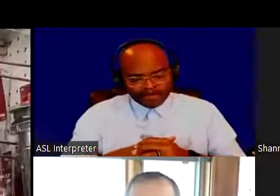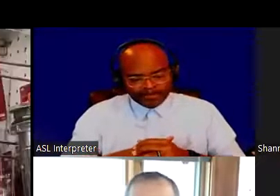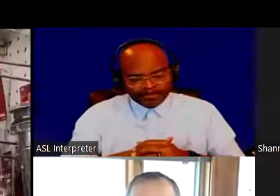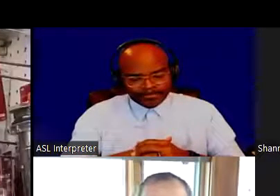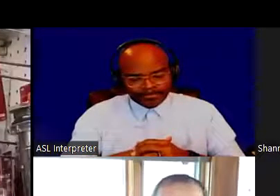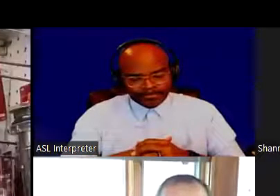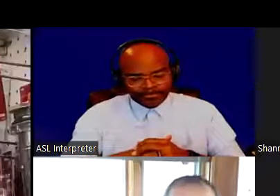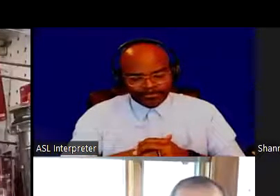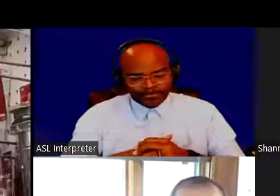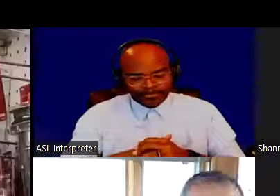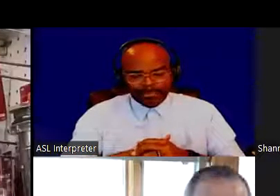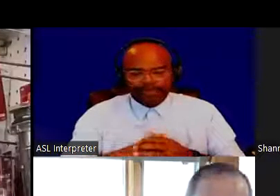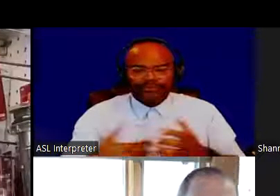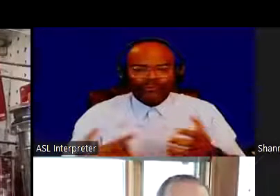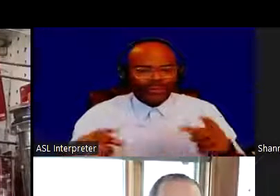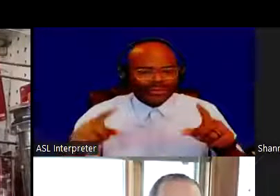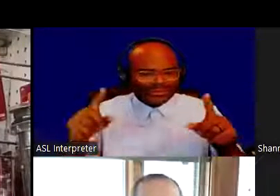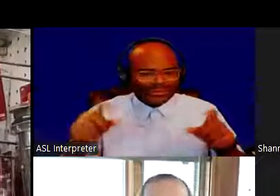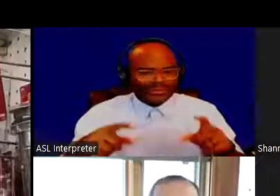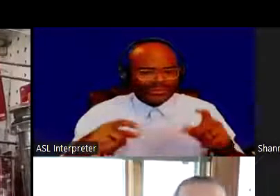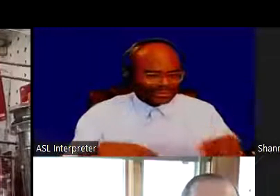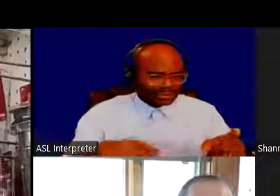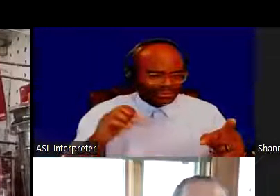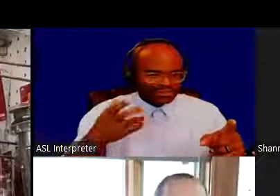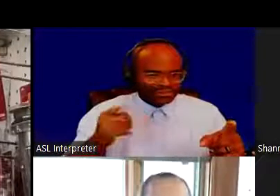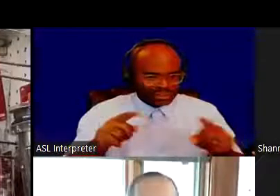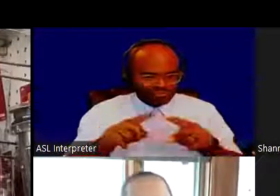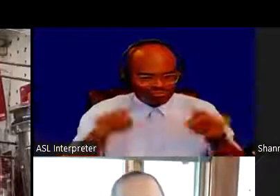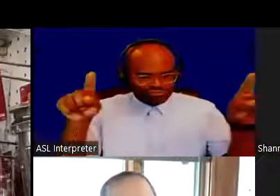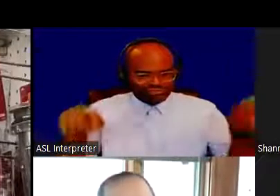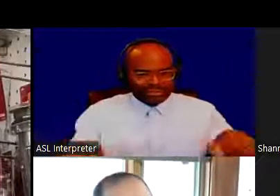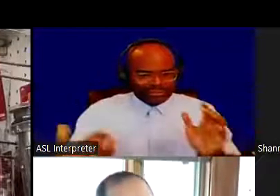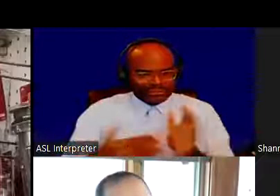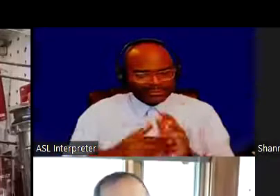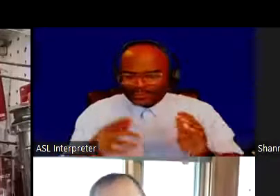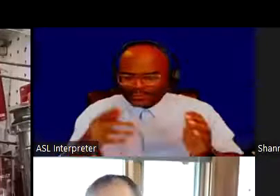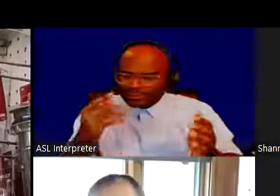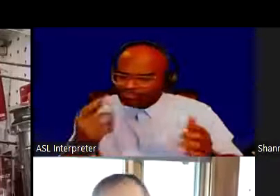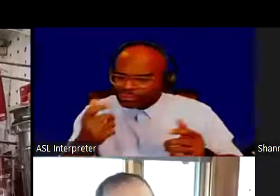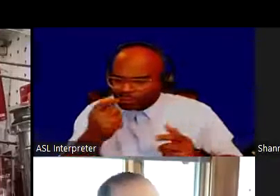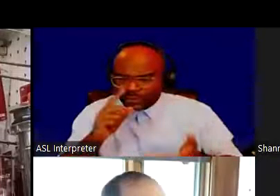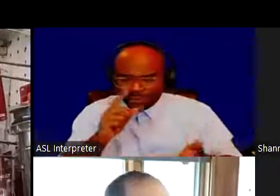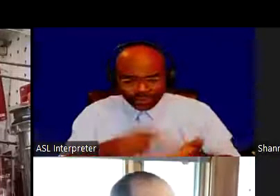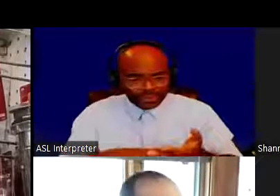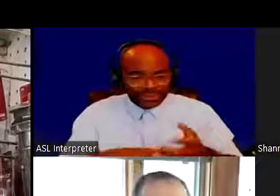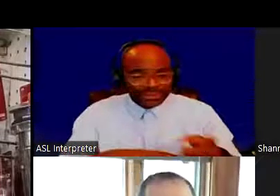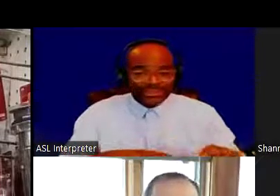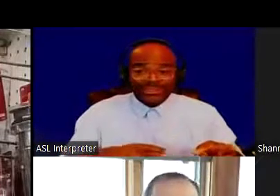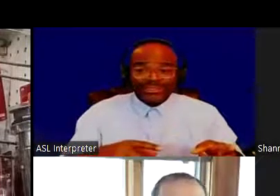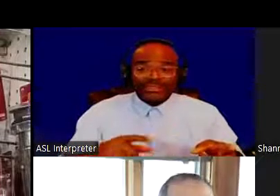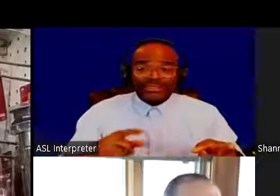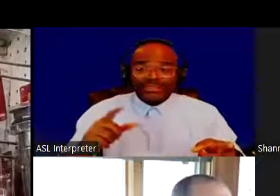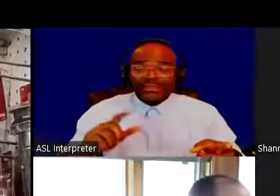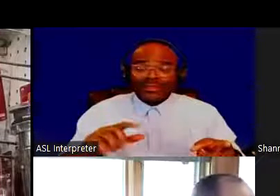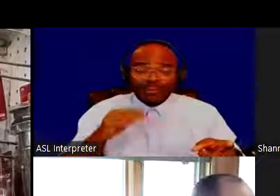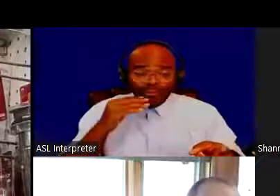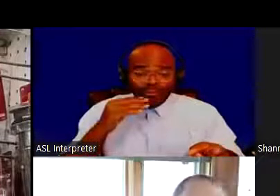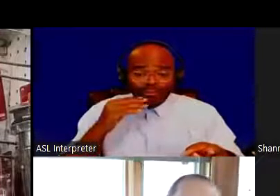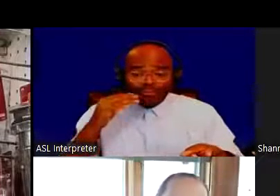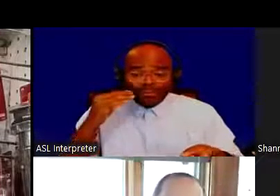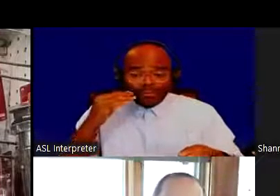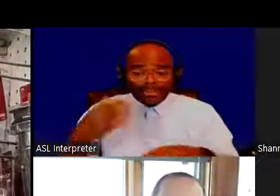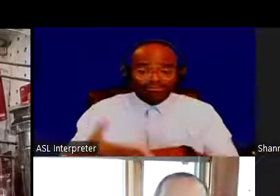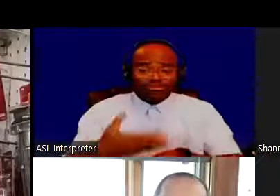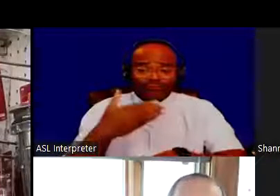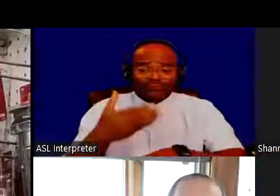So I want to test that chat screen again. And I'm interested to know, anyone out there, have you done a home improvement project lately that you can